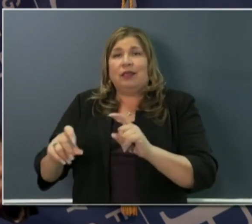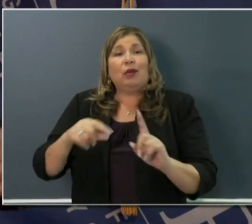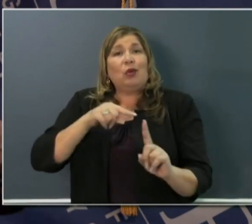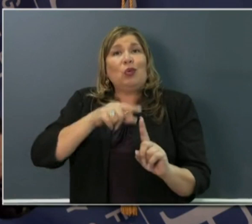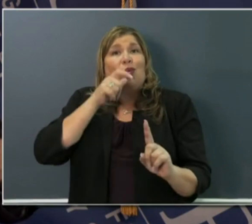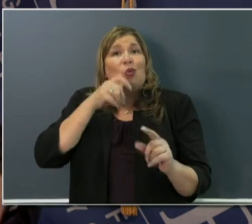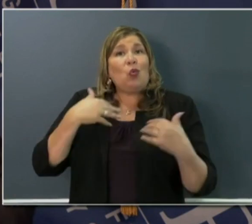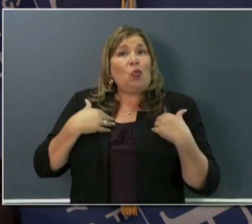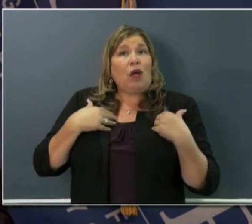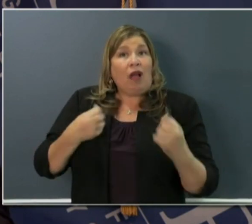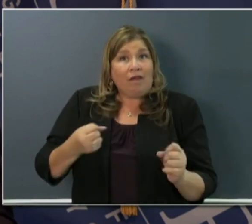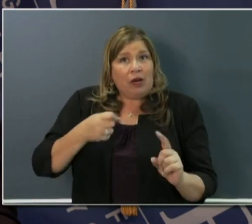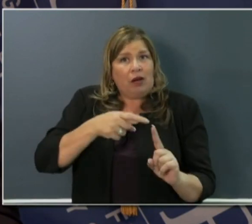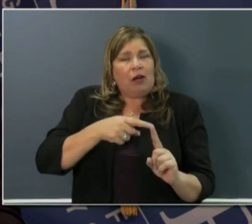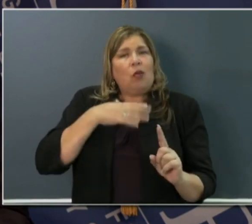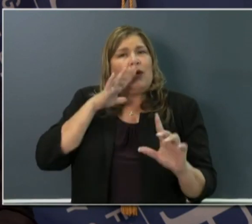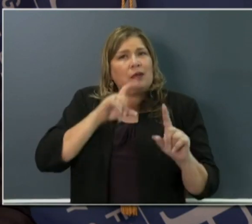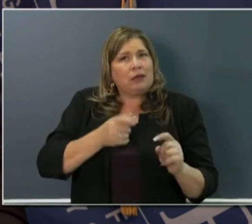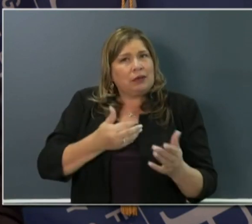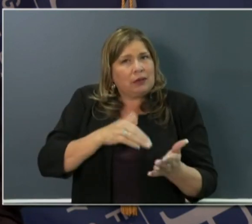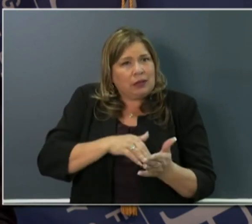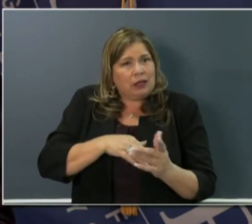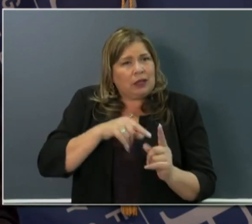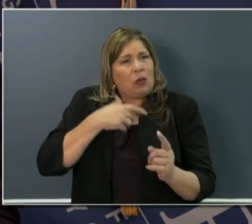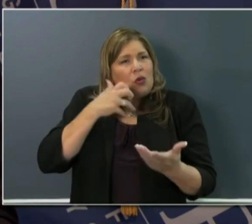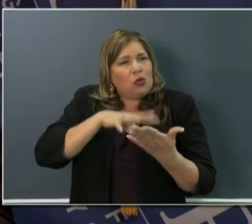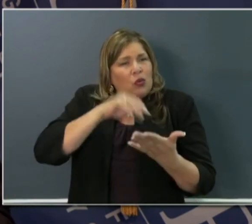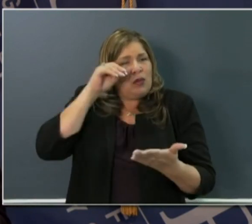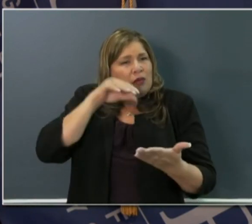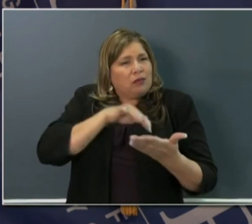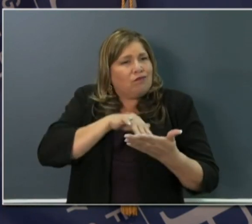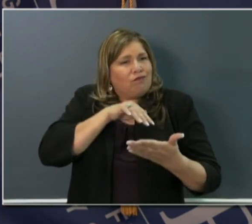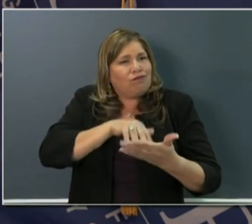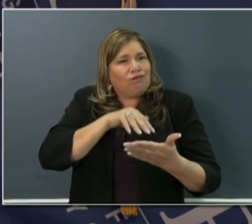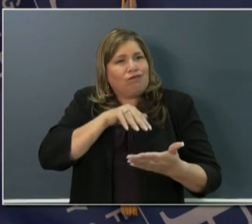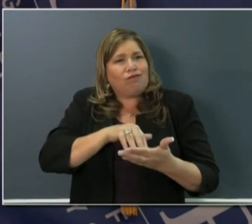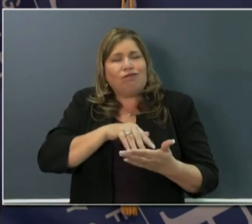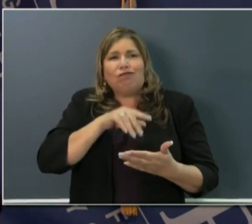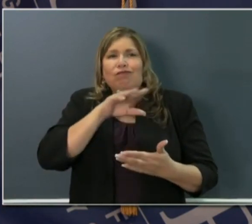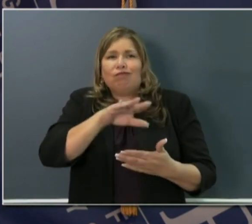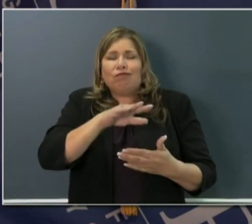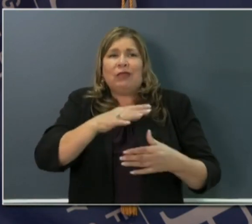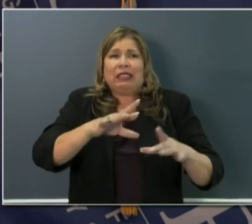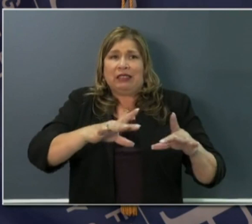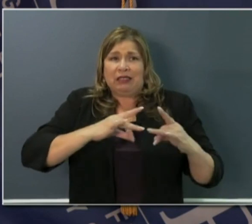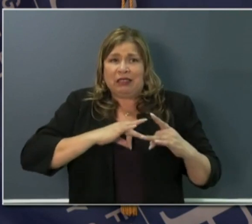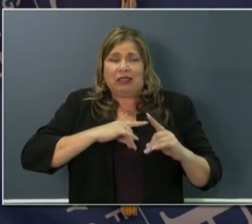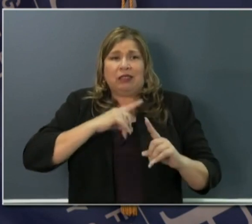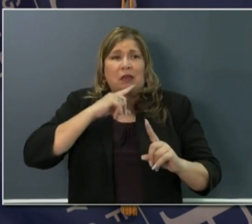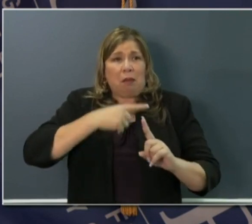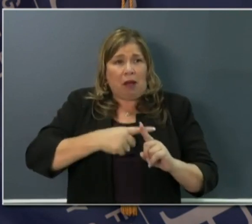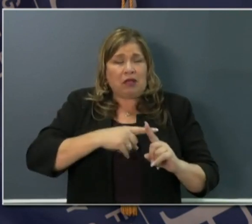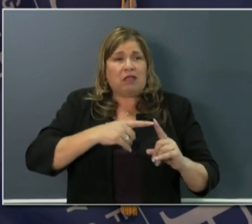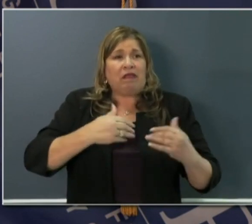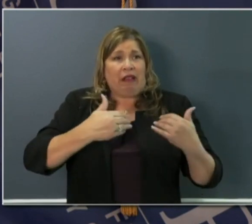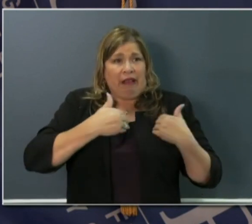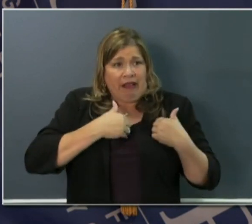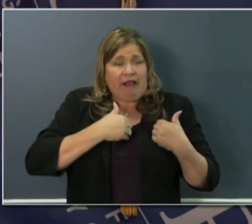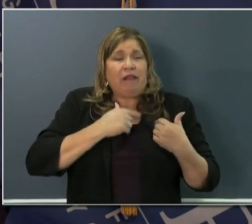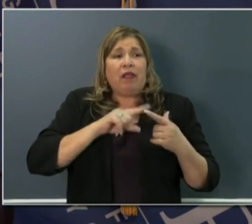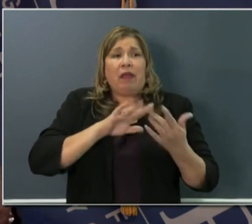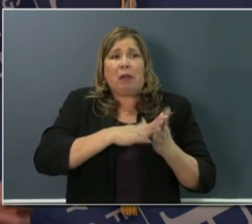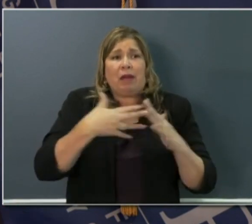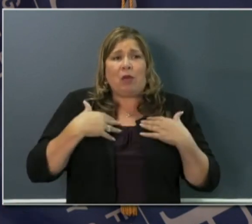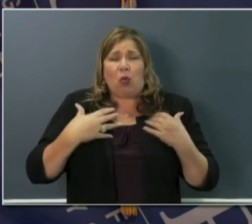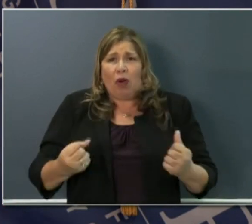recovered so we can learn more about the specifics of their experience. And the sum total of that data will be profoundly important.